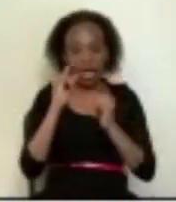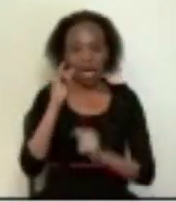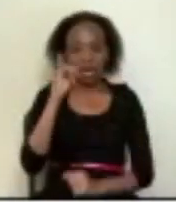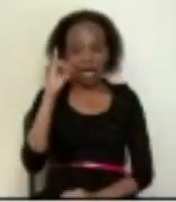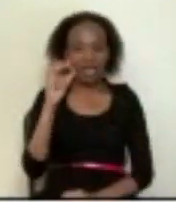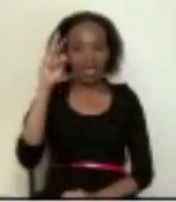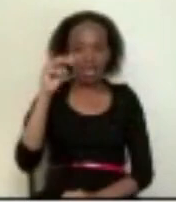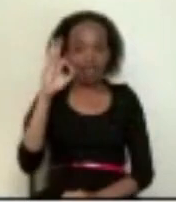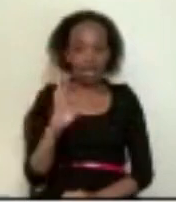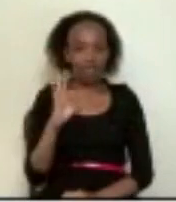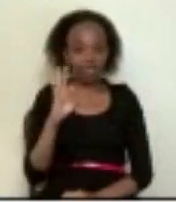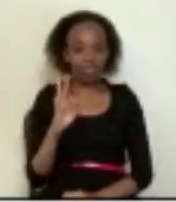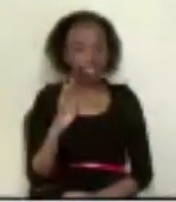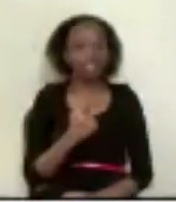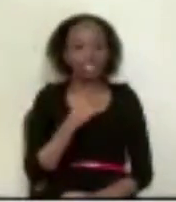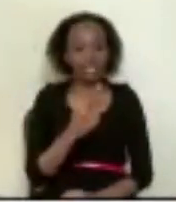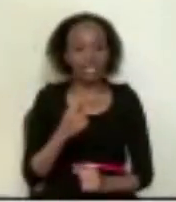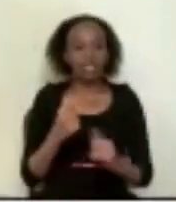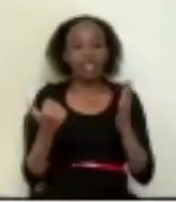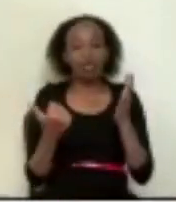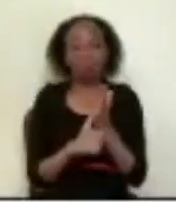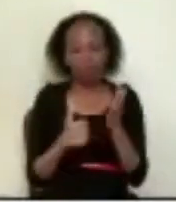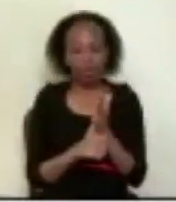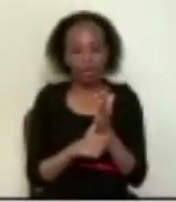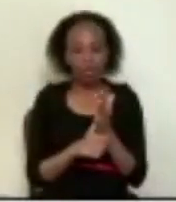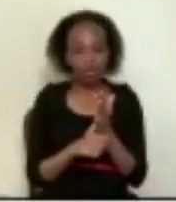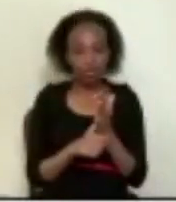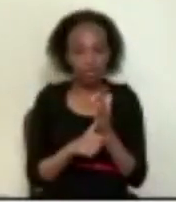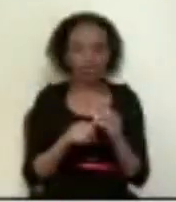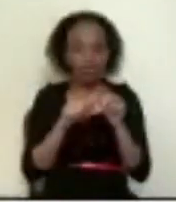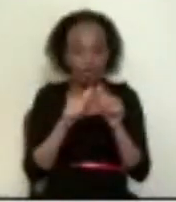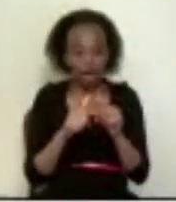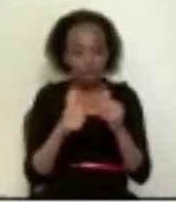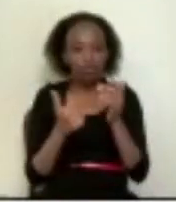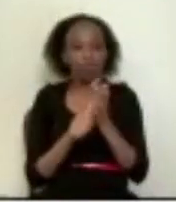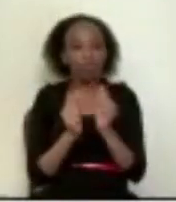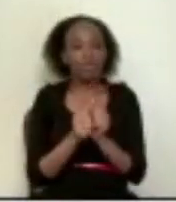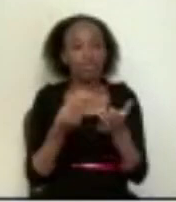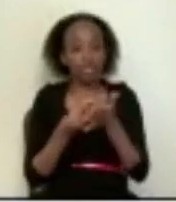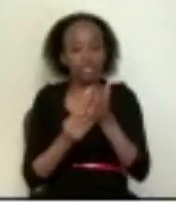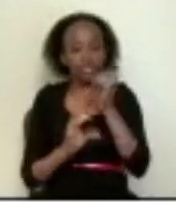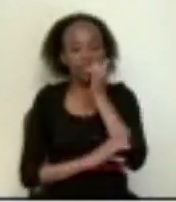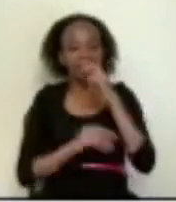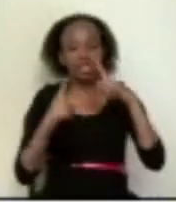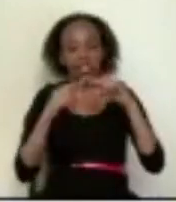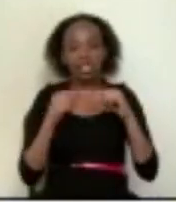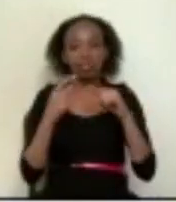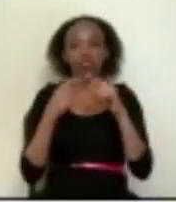said, I mean fund, said the crisis would be worrisome for emerging countries. The statement came